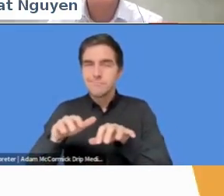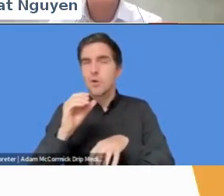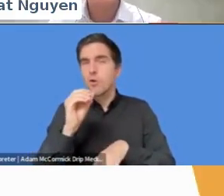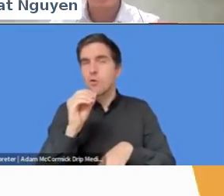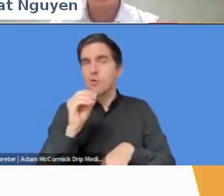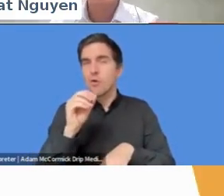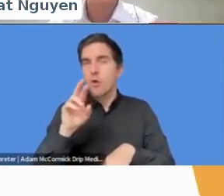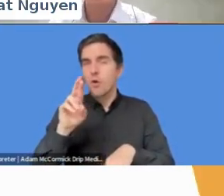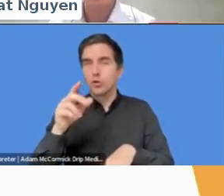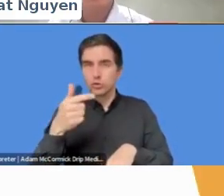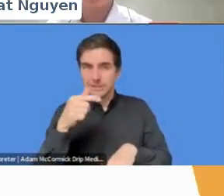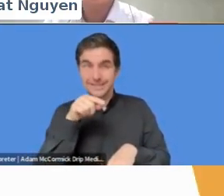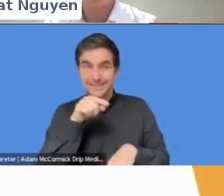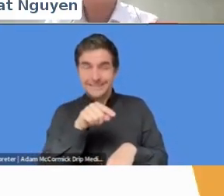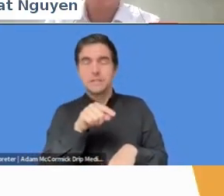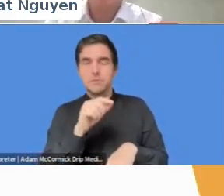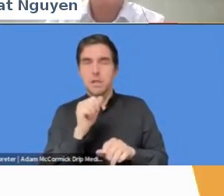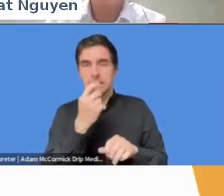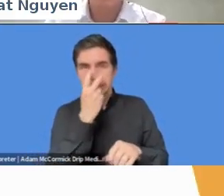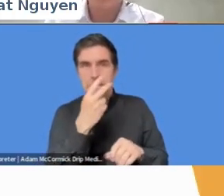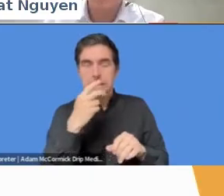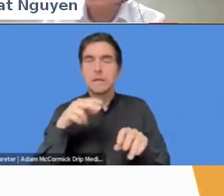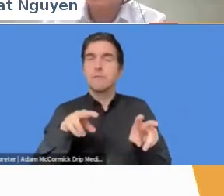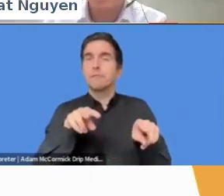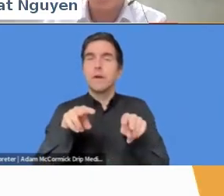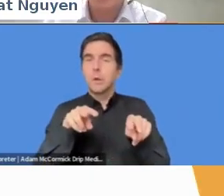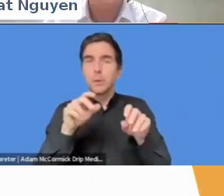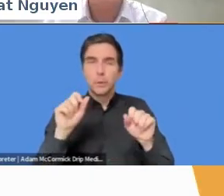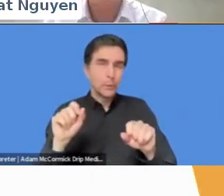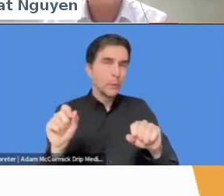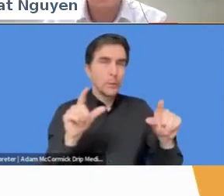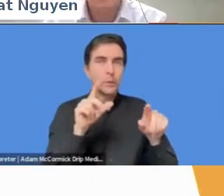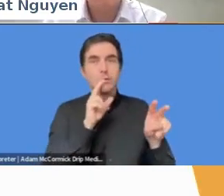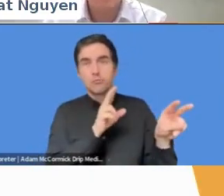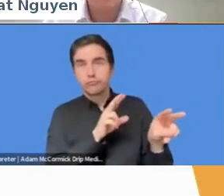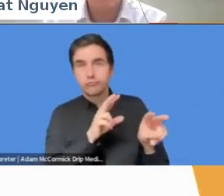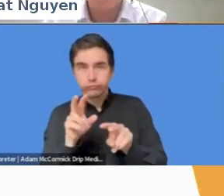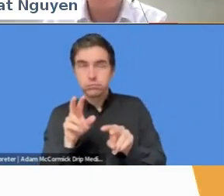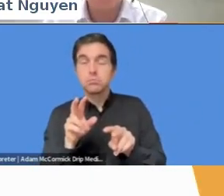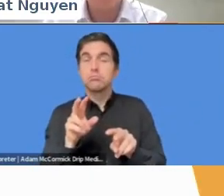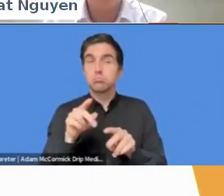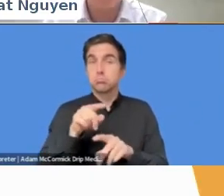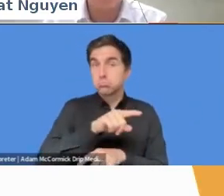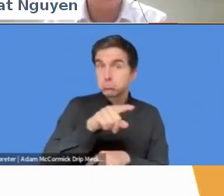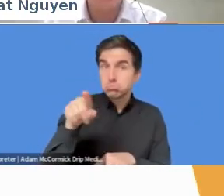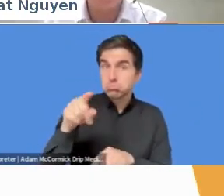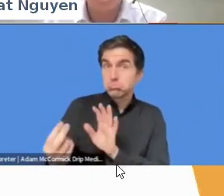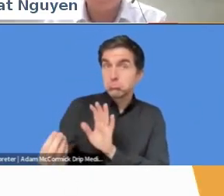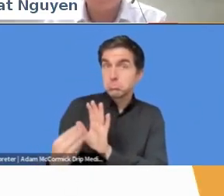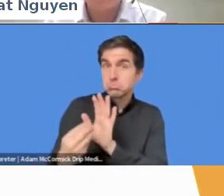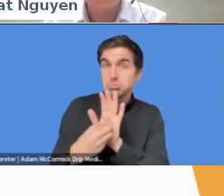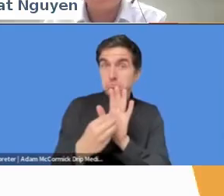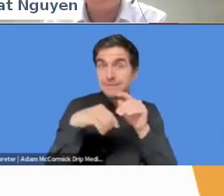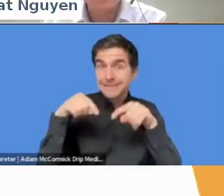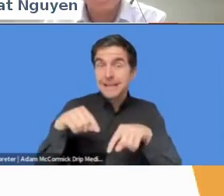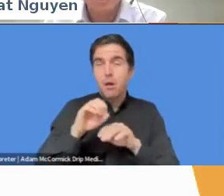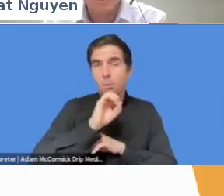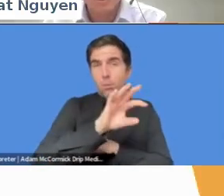You are encouraged to use the chat box to present yourself, make comment, or share useful link.